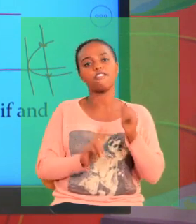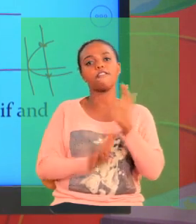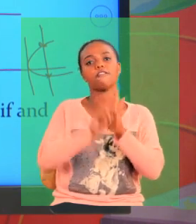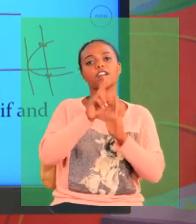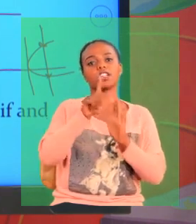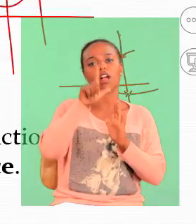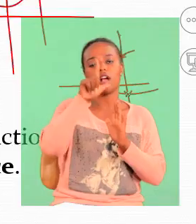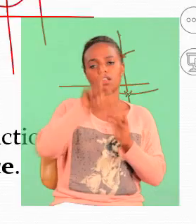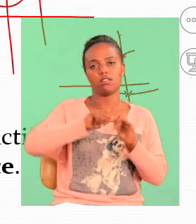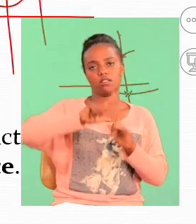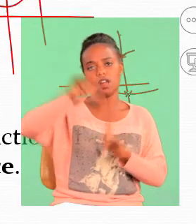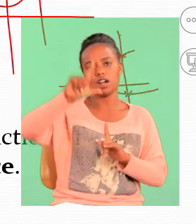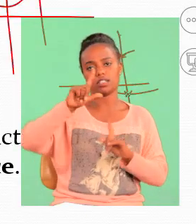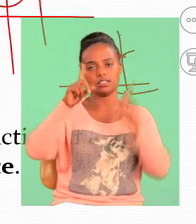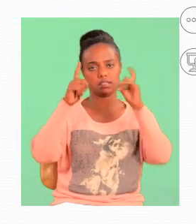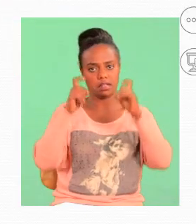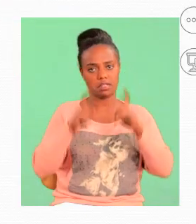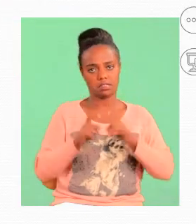test.